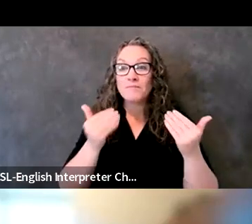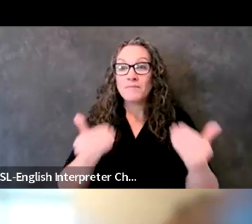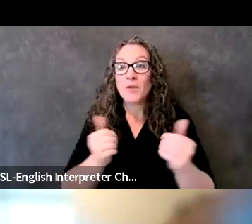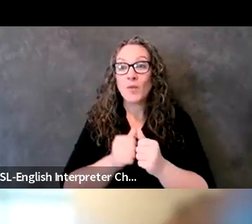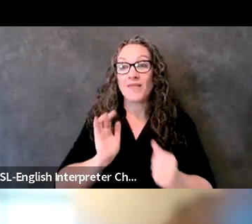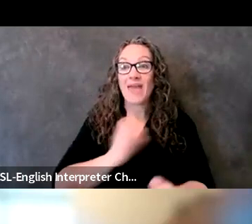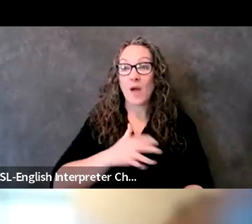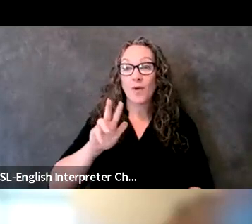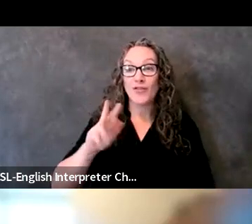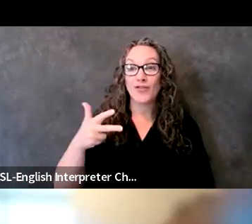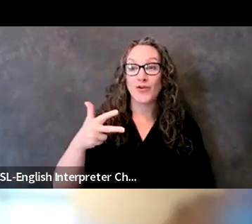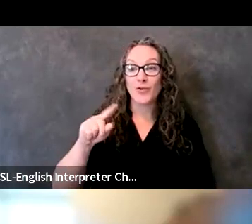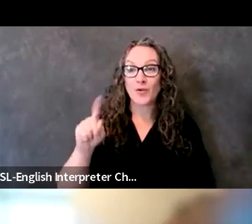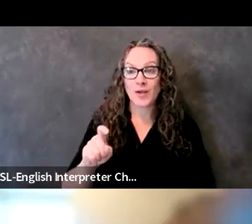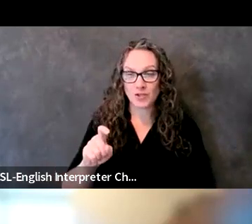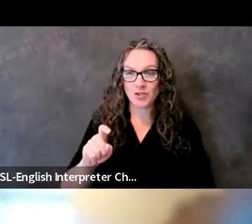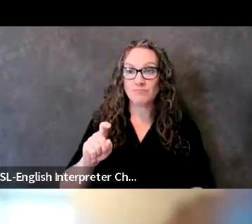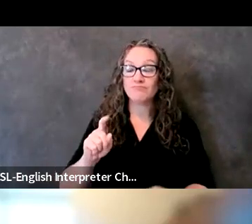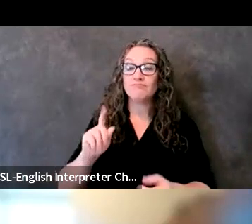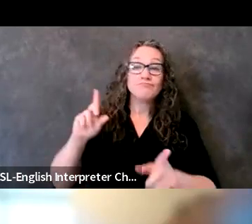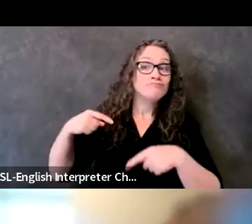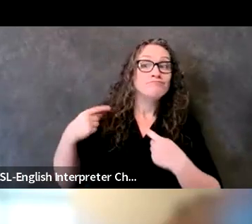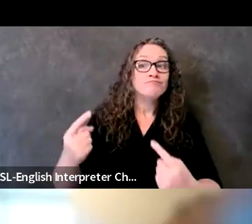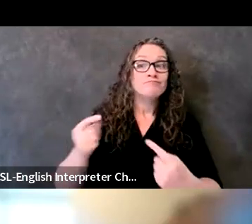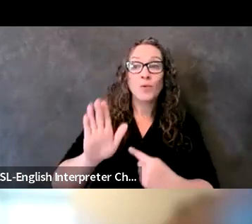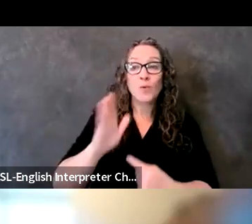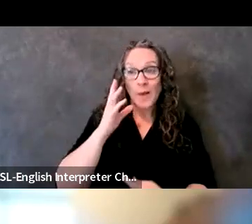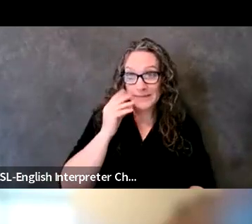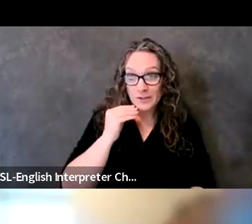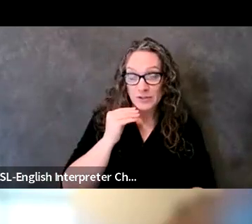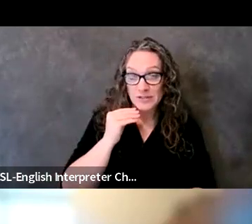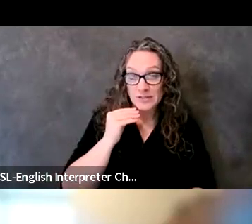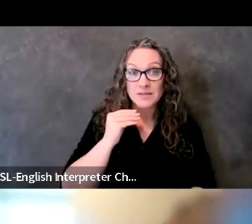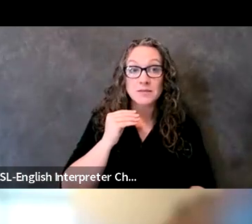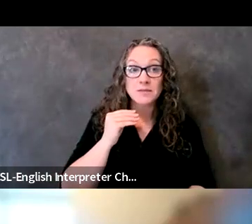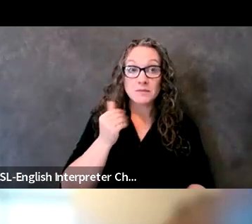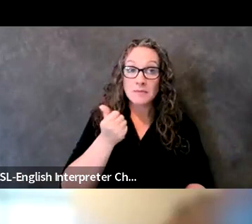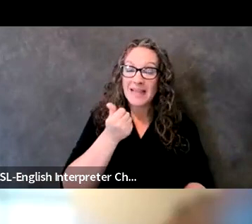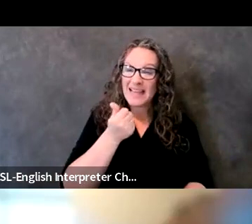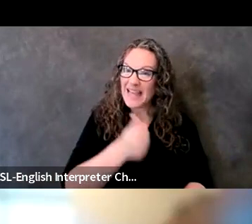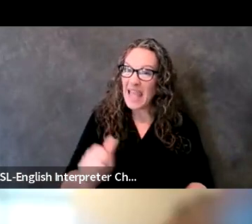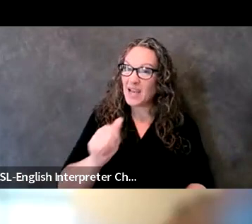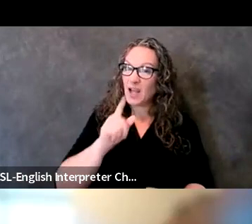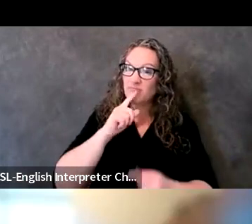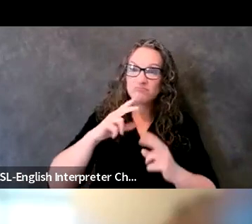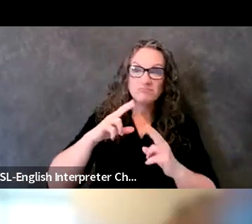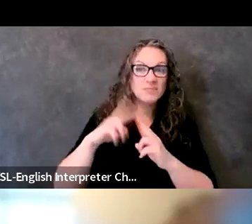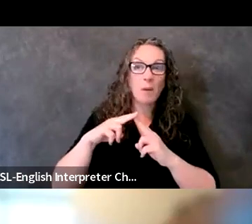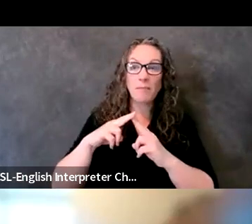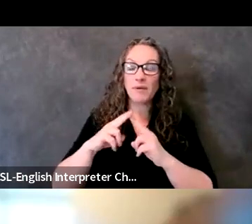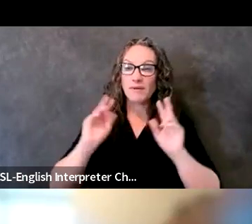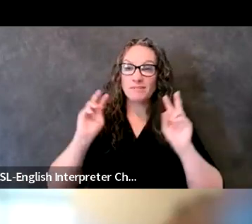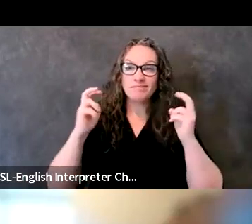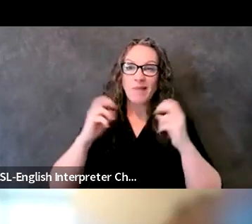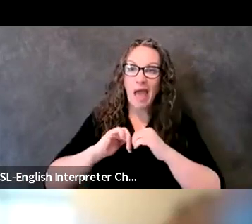question here. Throughout your experience, has there been any real good how-to strategies that